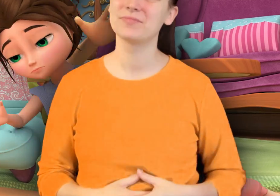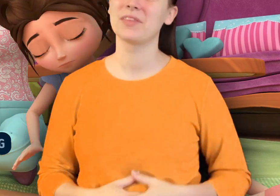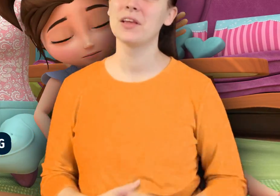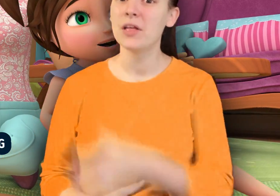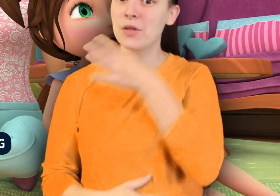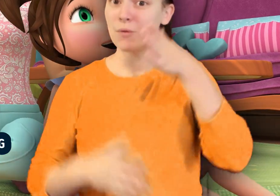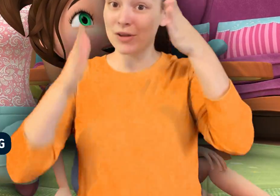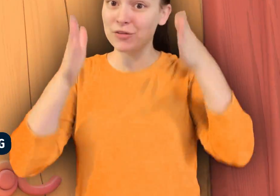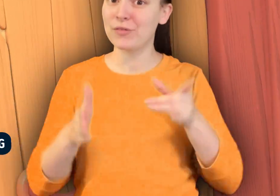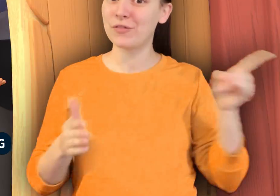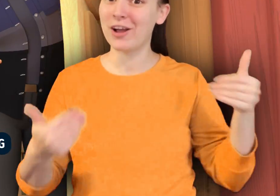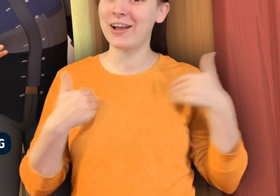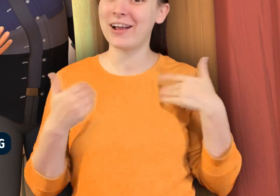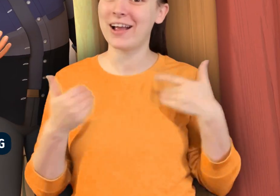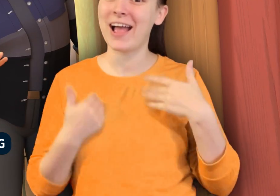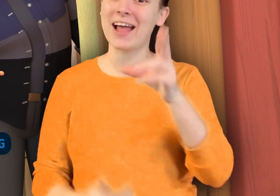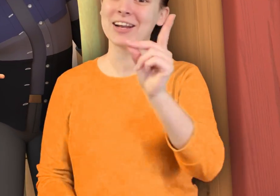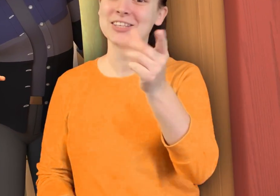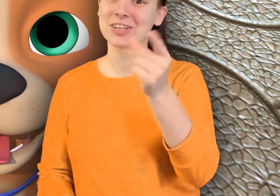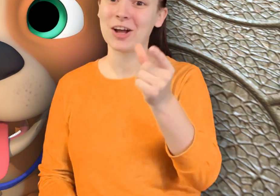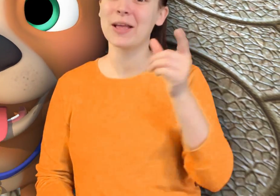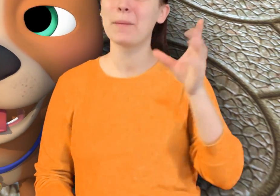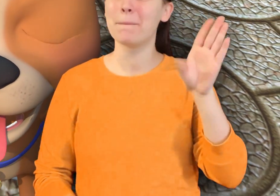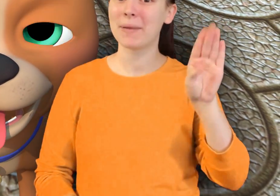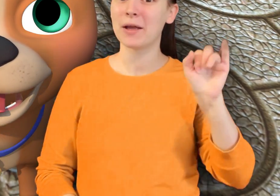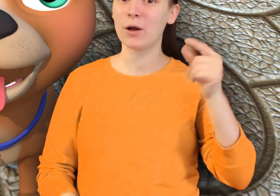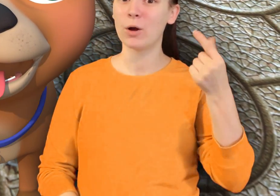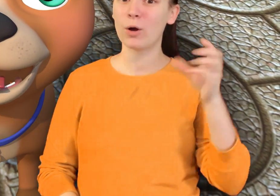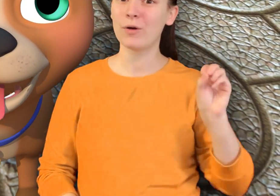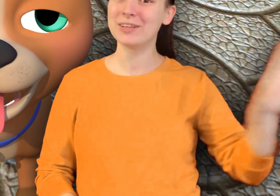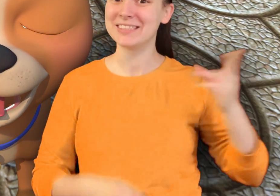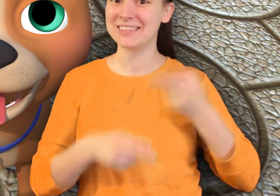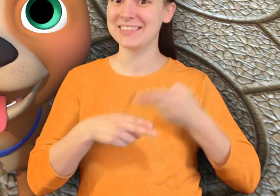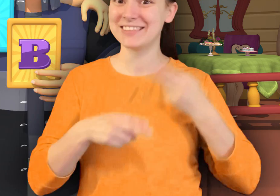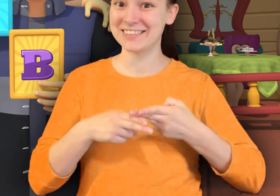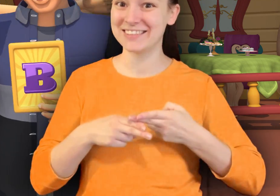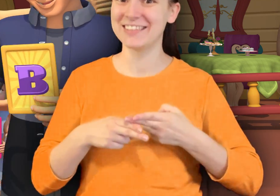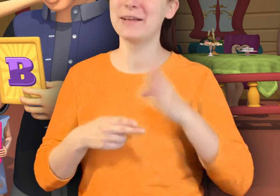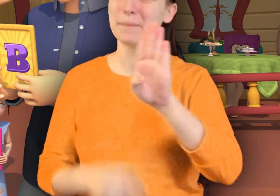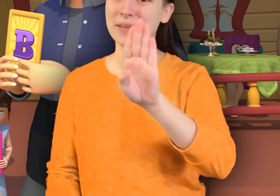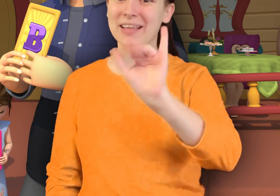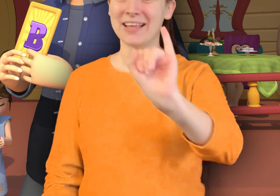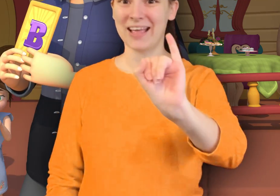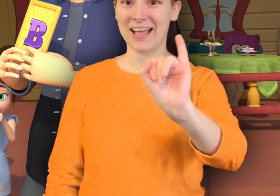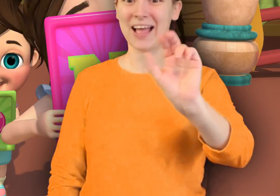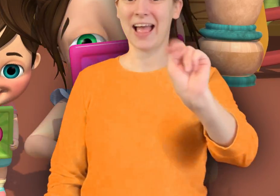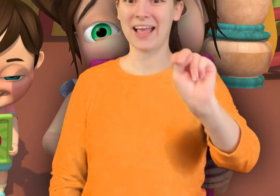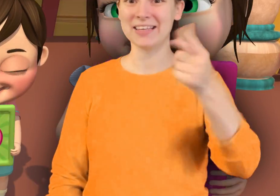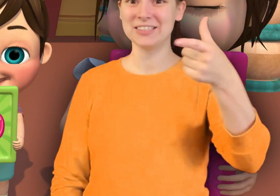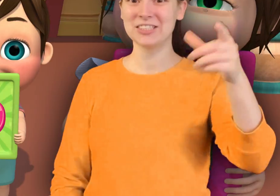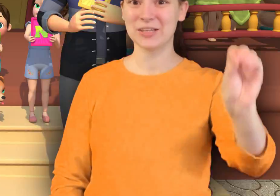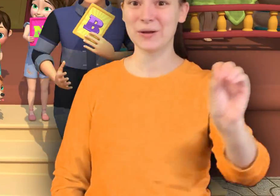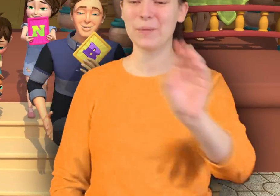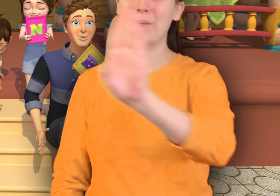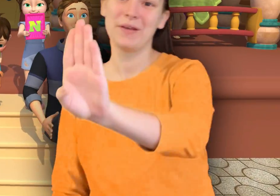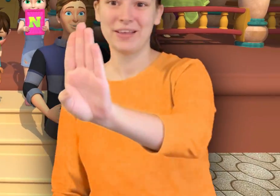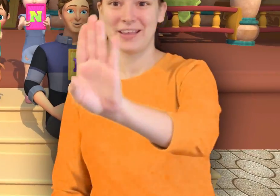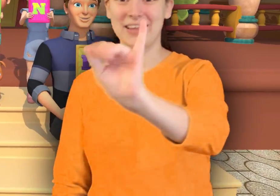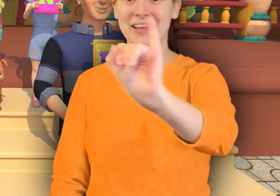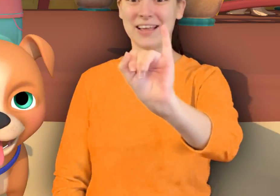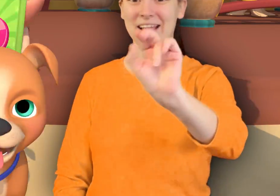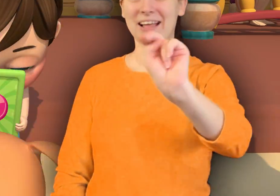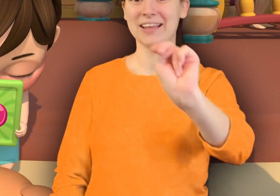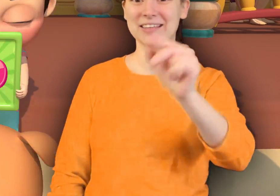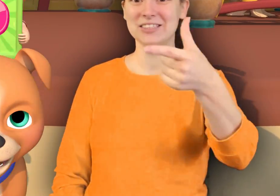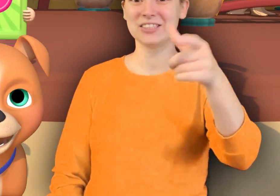Bingo there was a farmer who had a dog and Bingo was his name Mo b i n g o